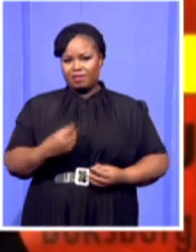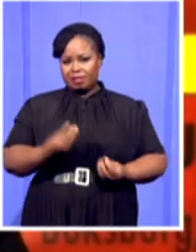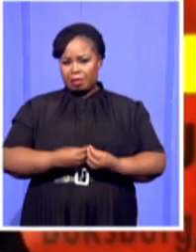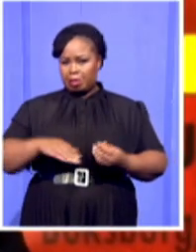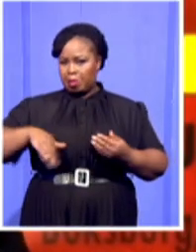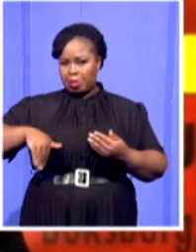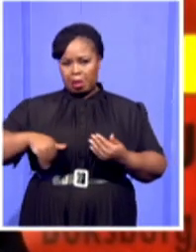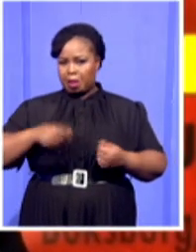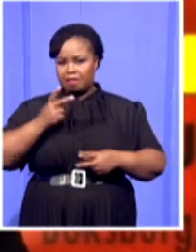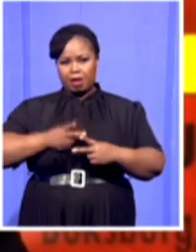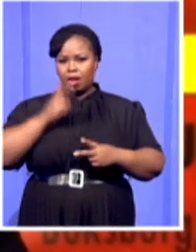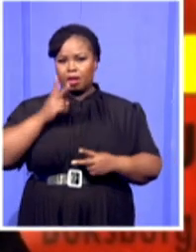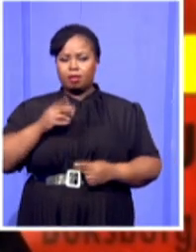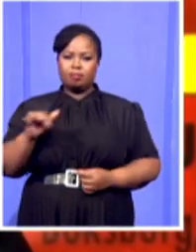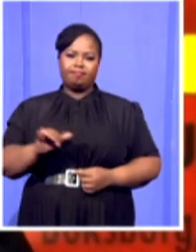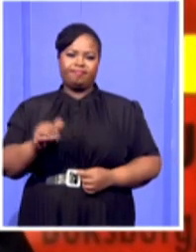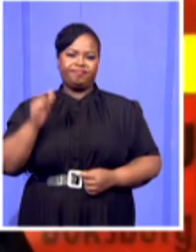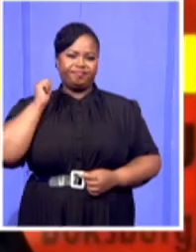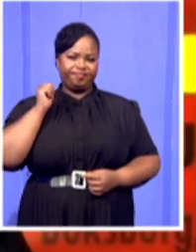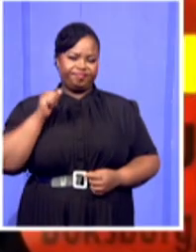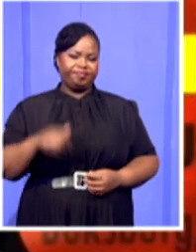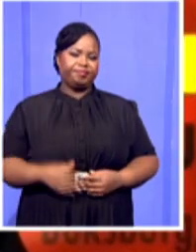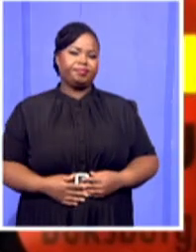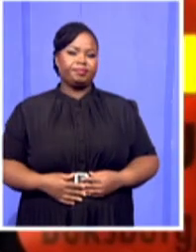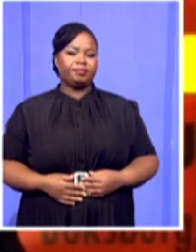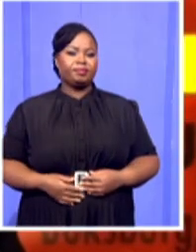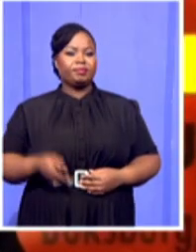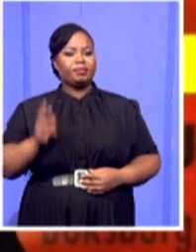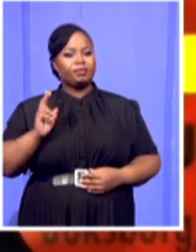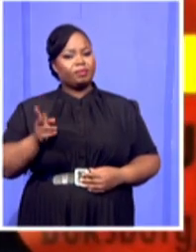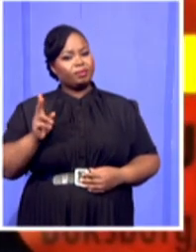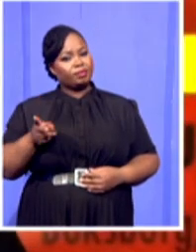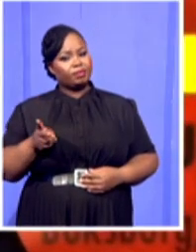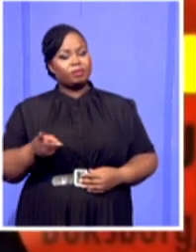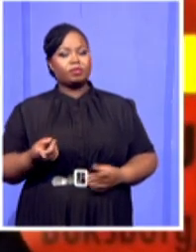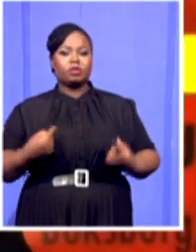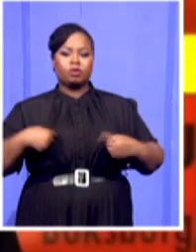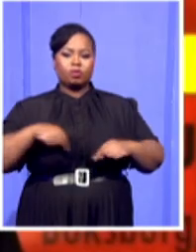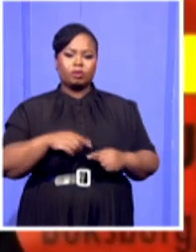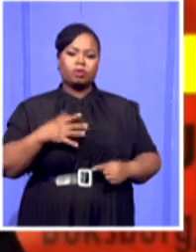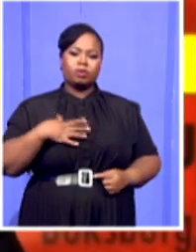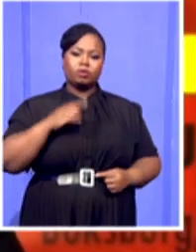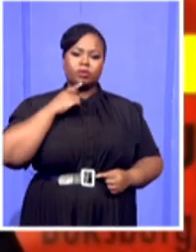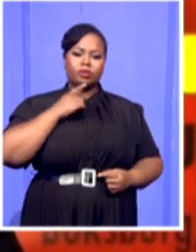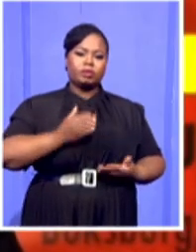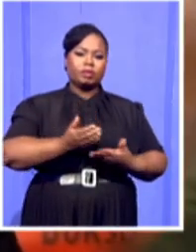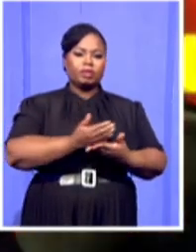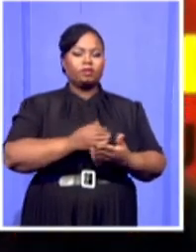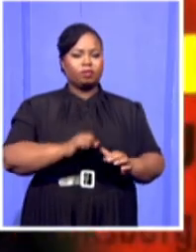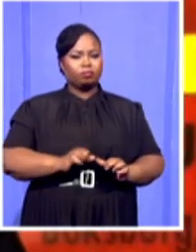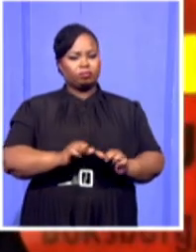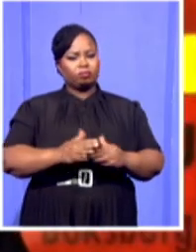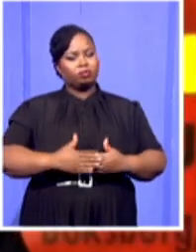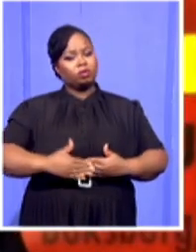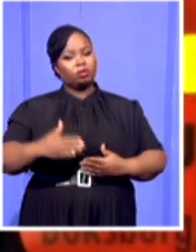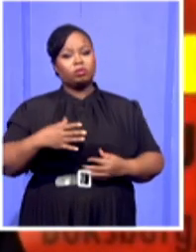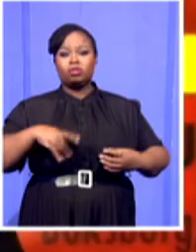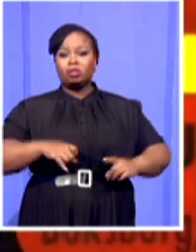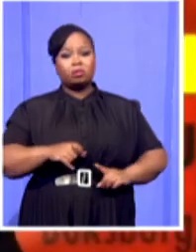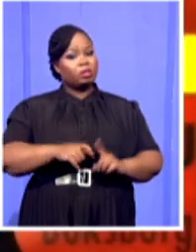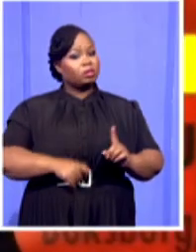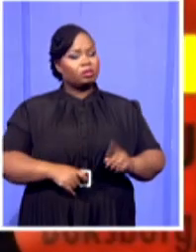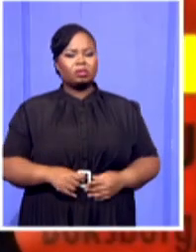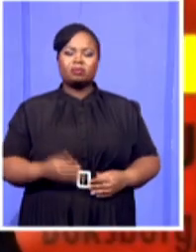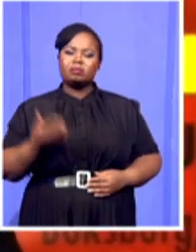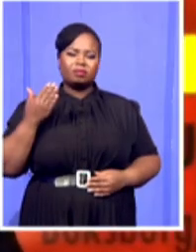that was not finalized yesterday. And in our bid also to save Congress going forward, Chairperson, we dealt